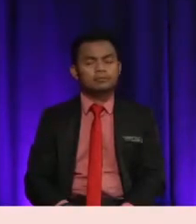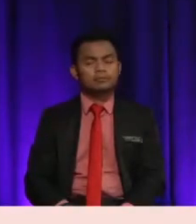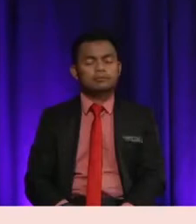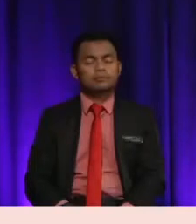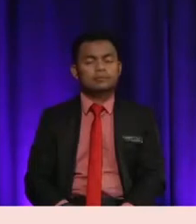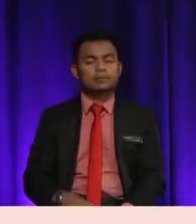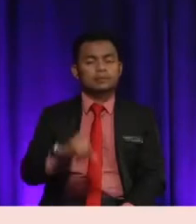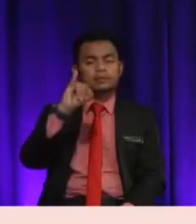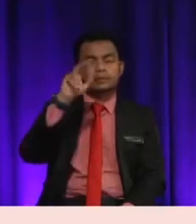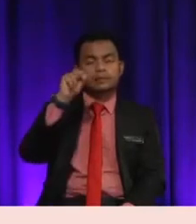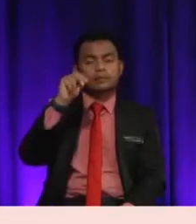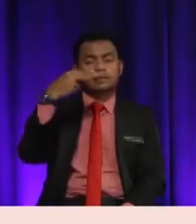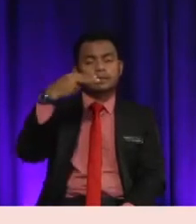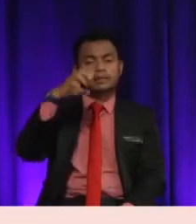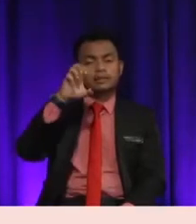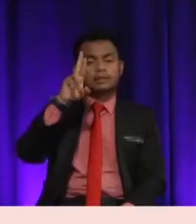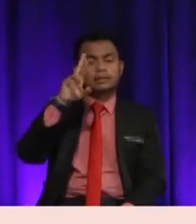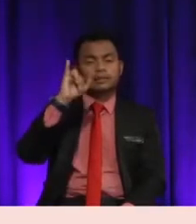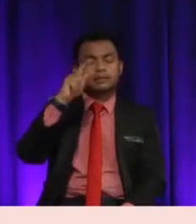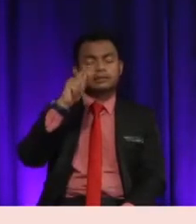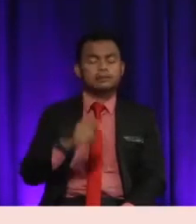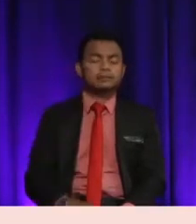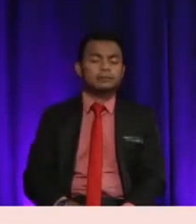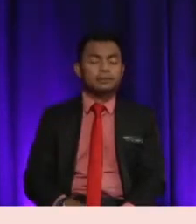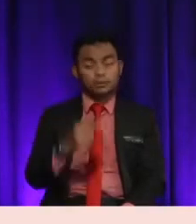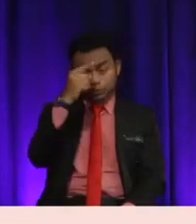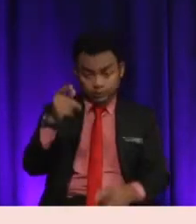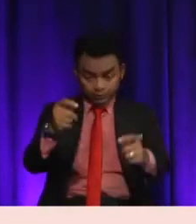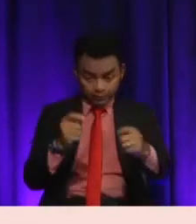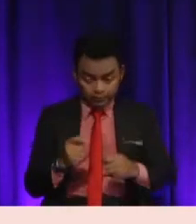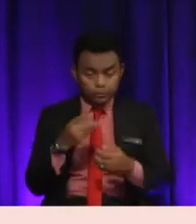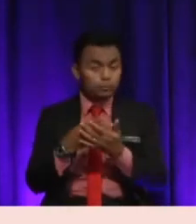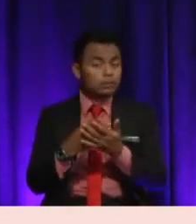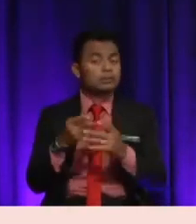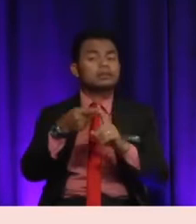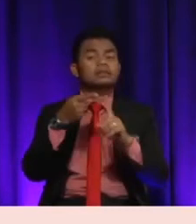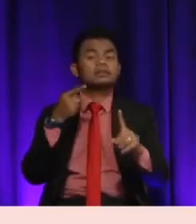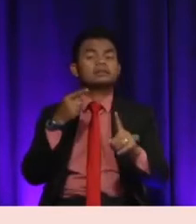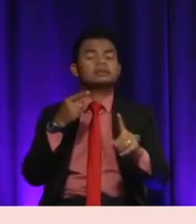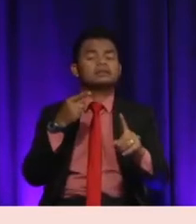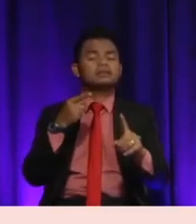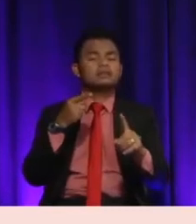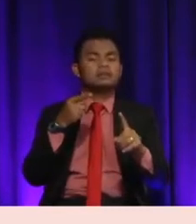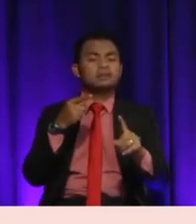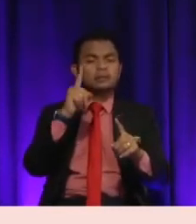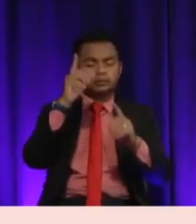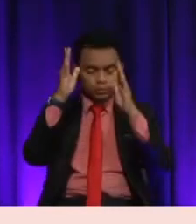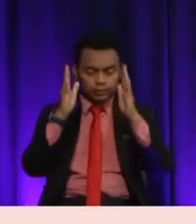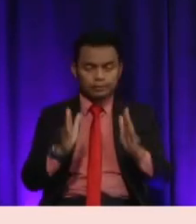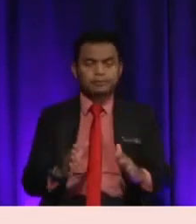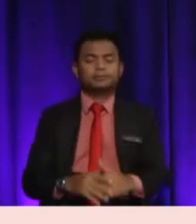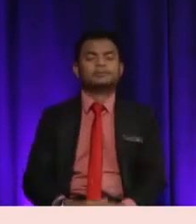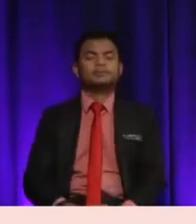That means to receive property, money from somebody who has died. I see. Okay, so Arif, can you share with